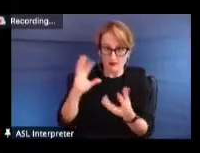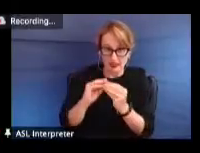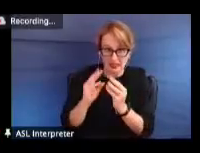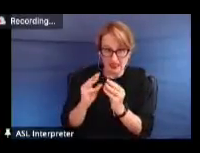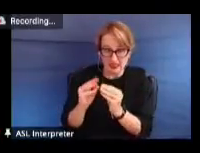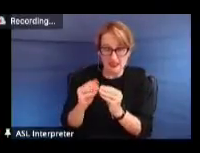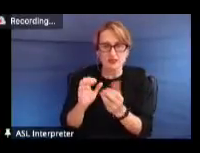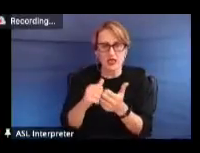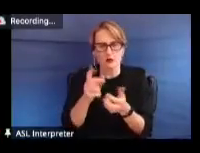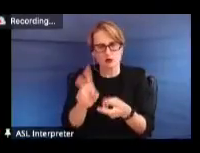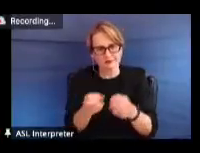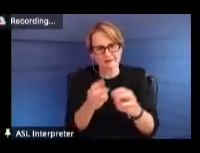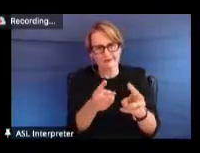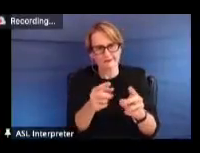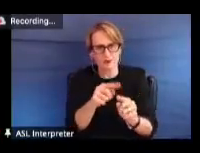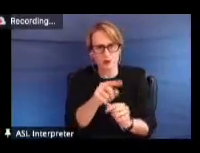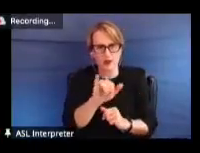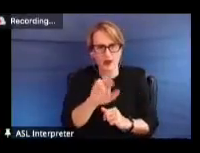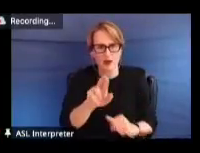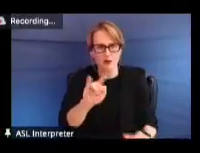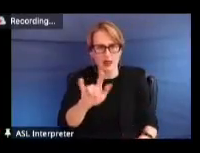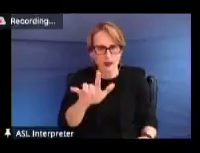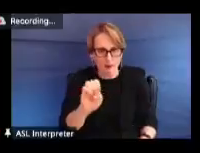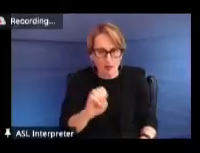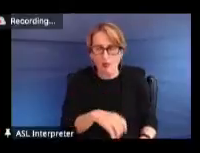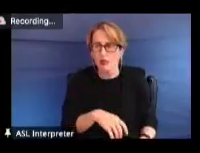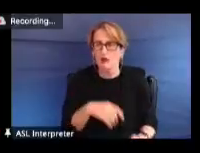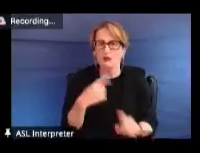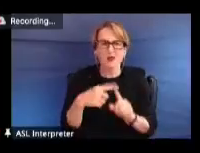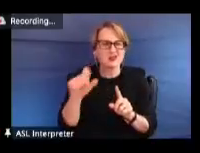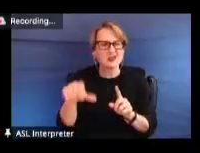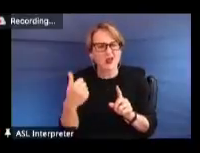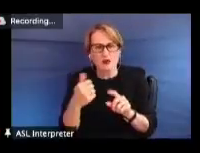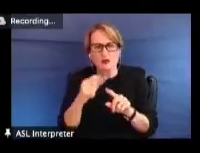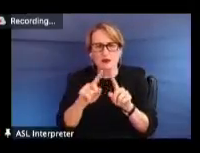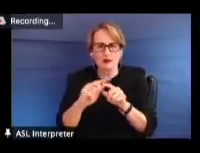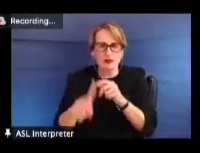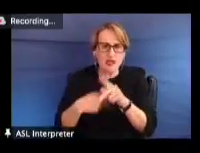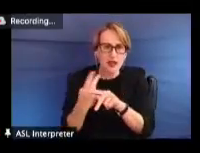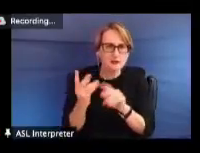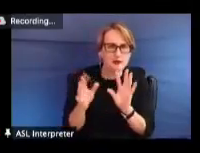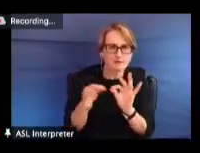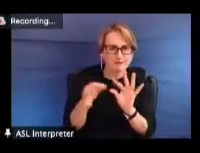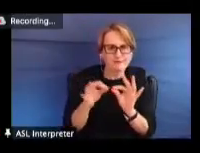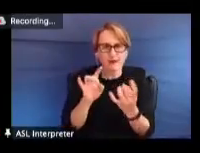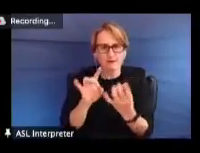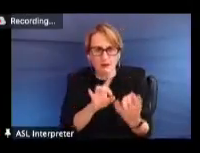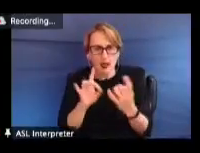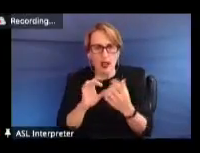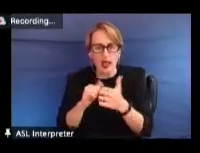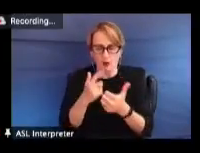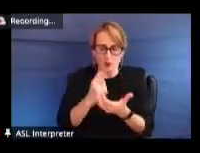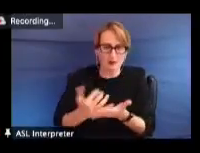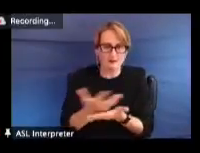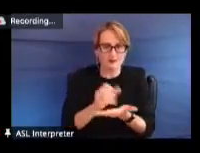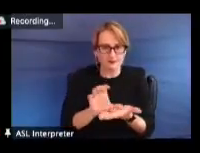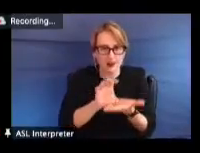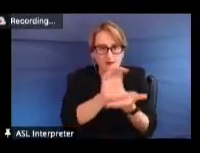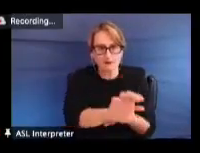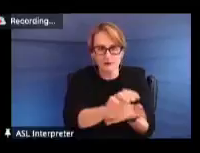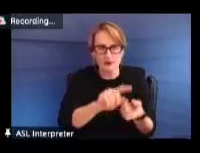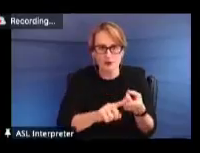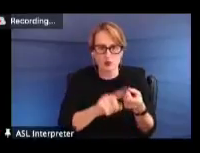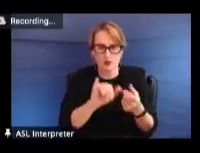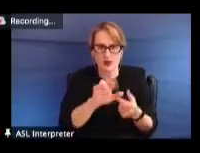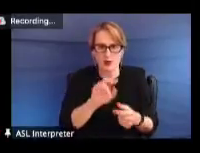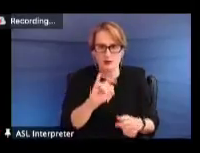Airtable, as well as any other input that we've received elsewhere or through other means. How do we import that information into the Airtable?